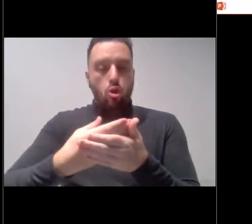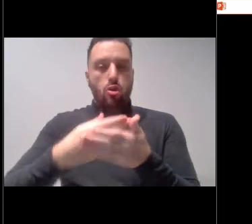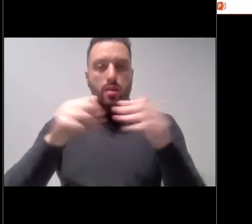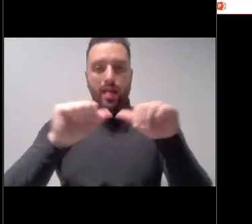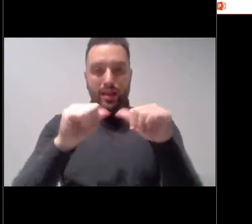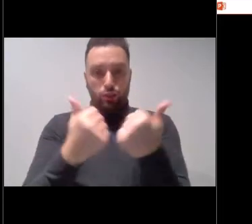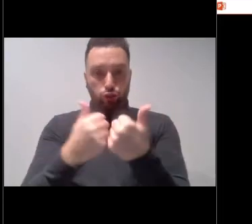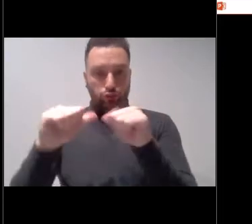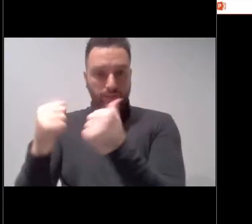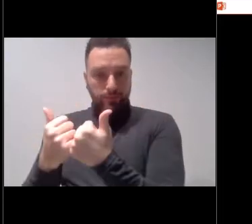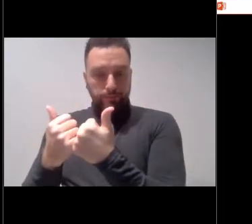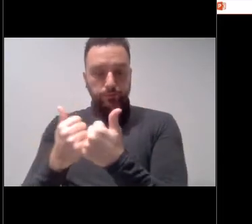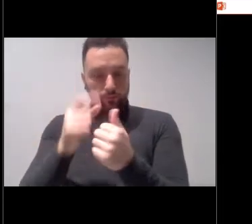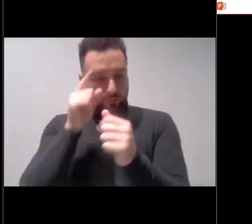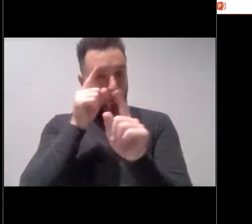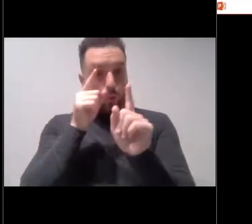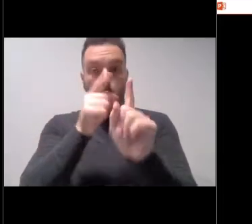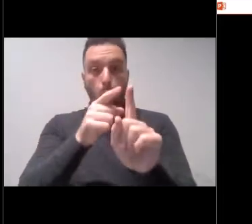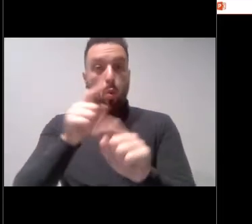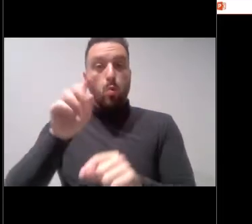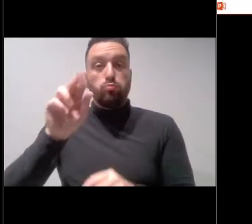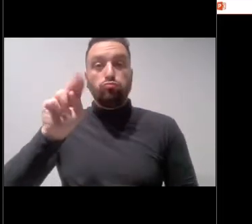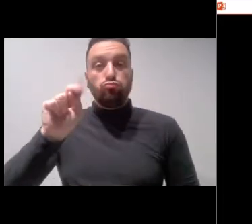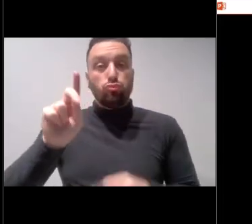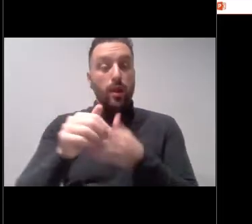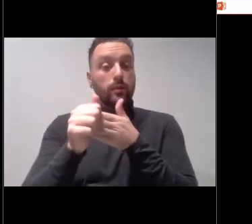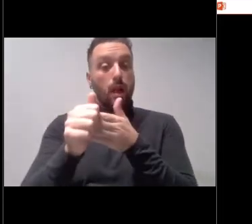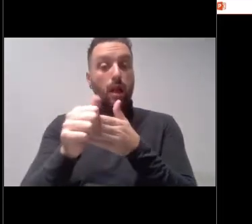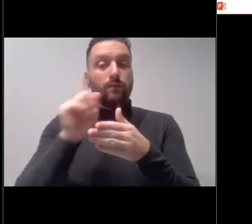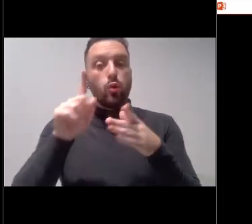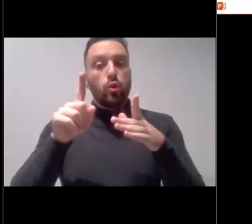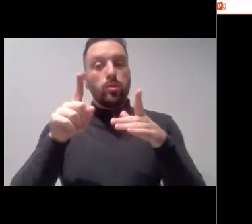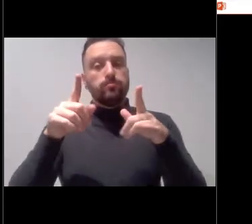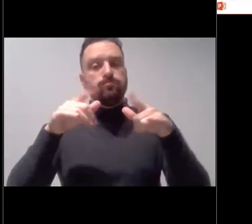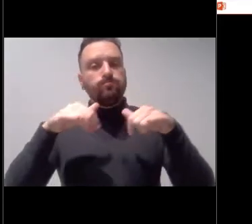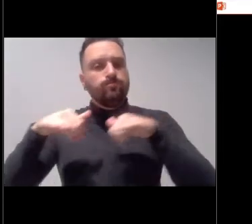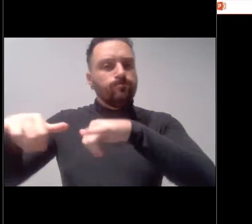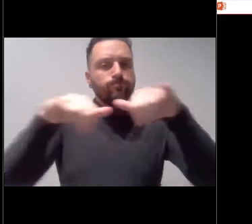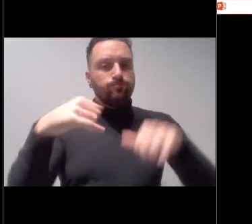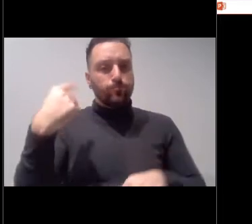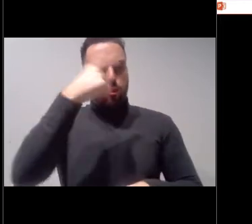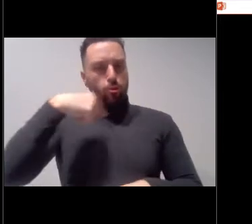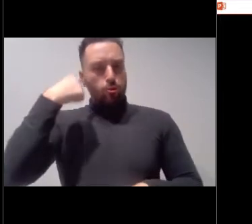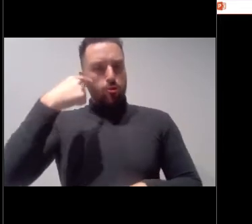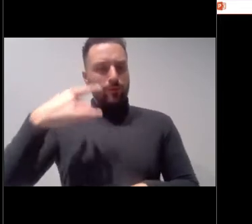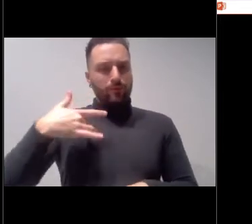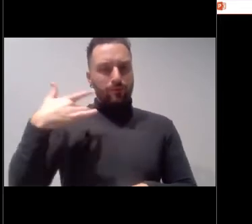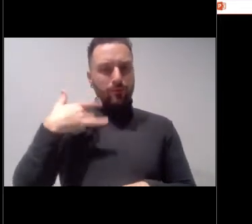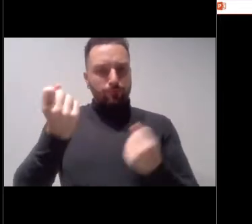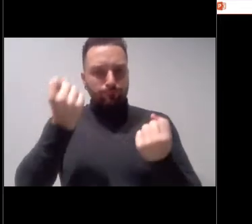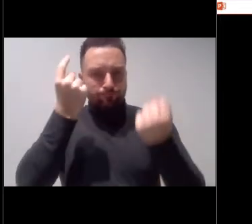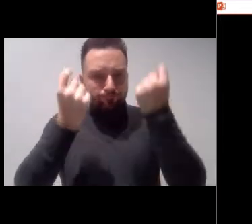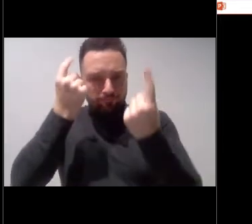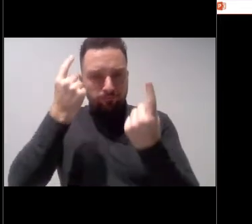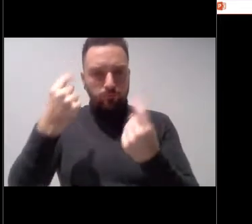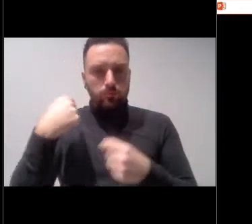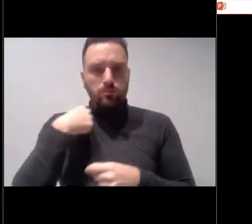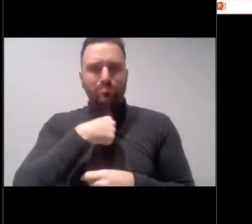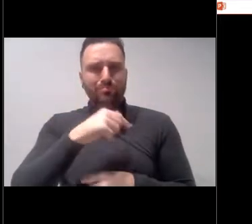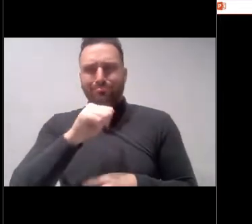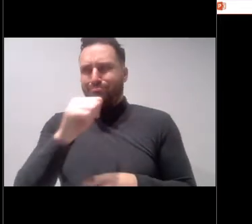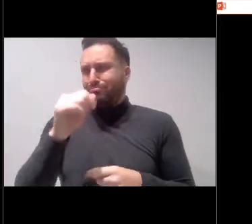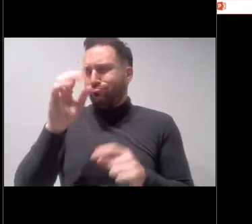And the goal of the Brand Guide is for a consistent look and feel. And we just didn't come up with this. This